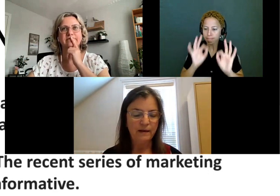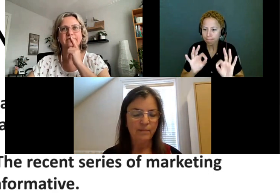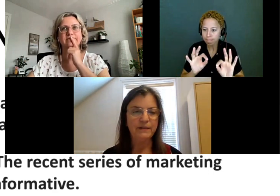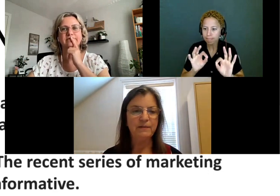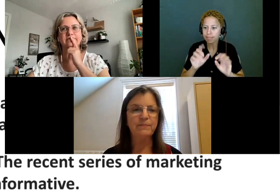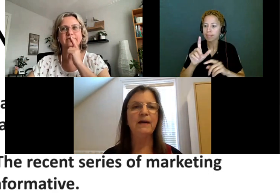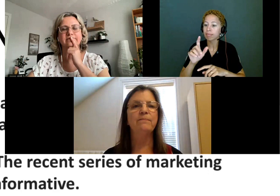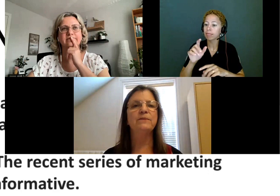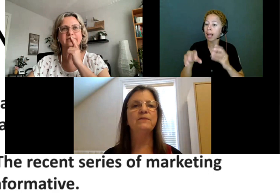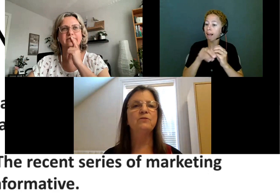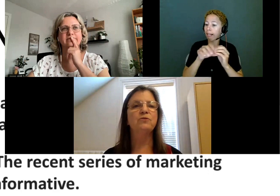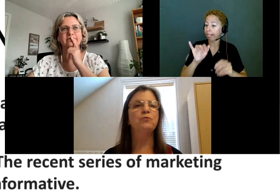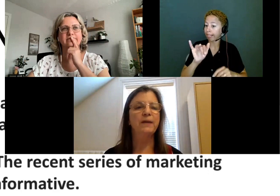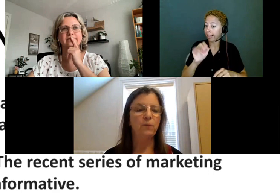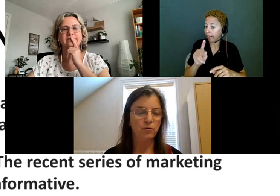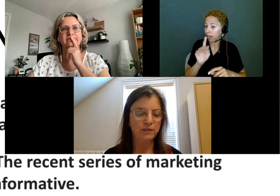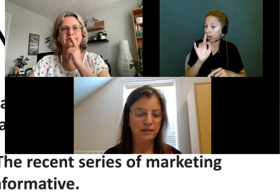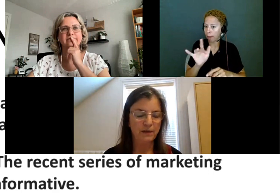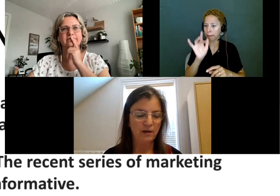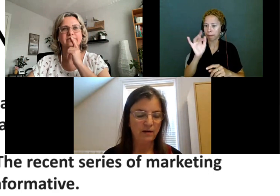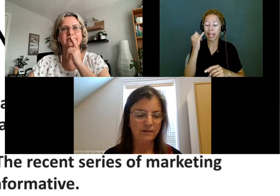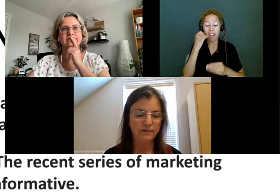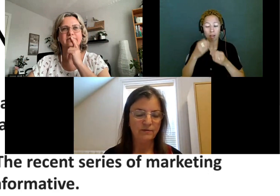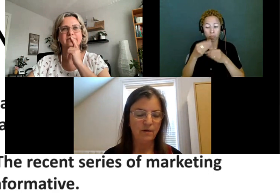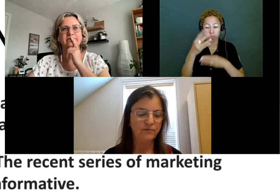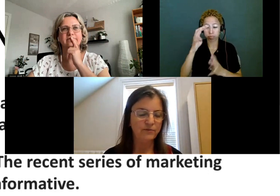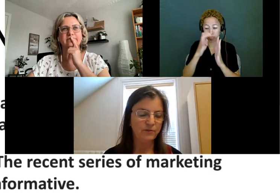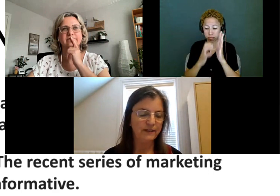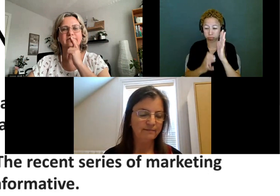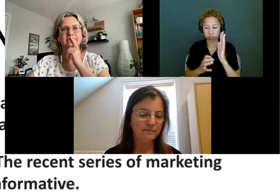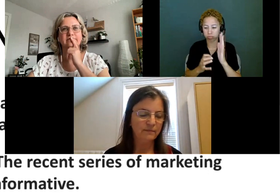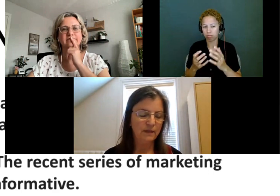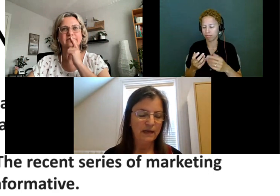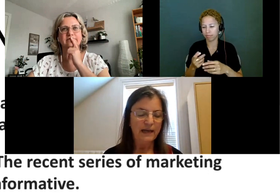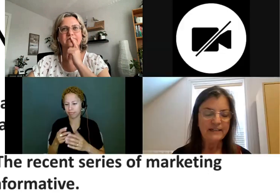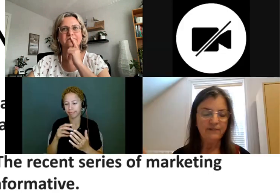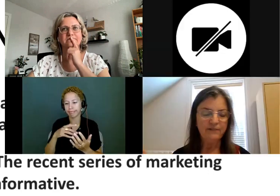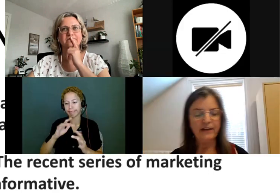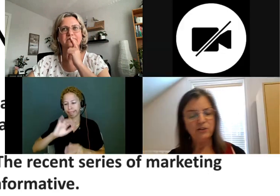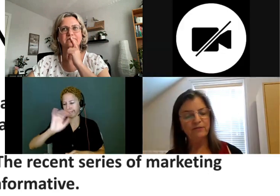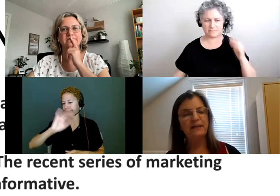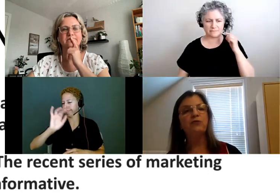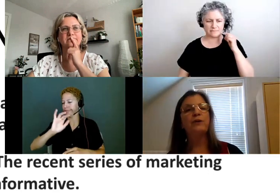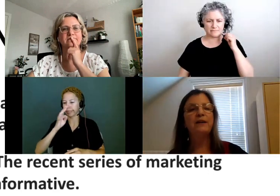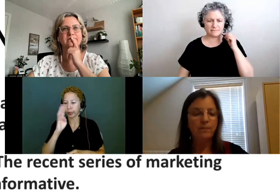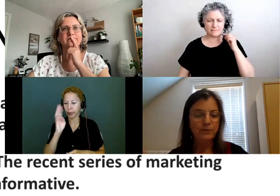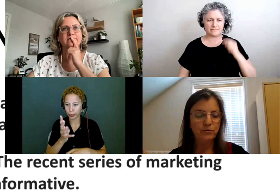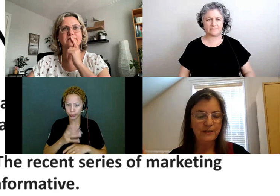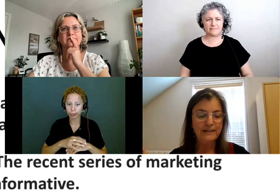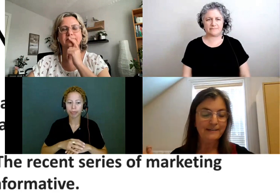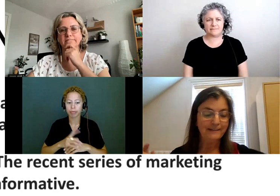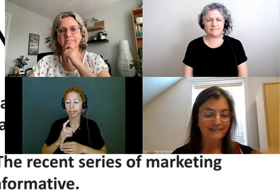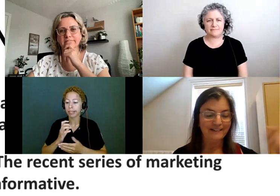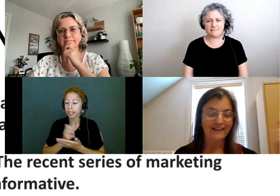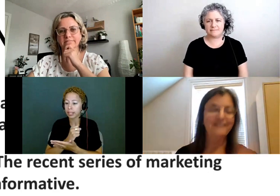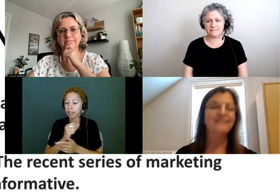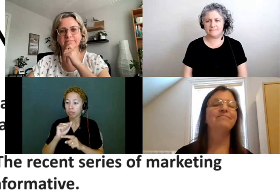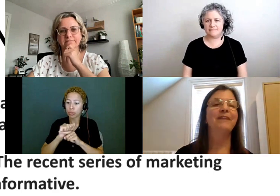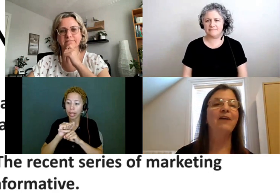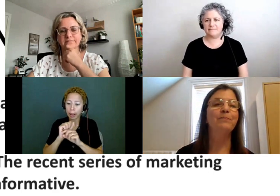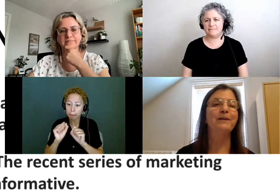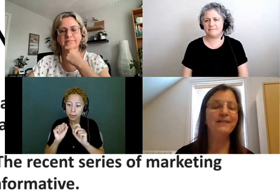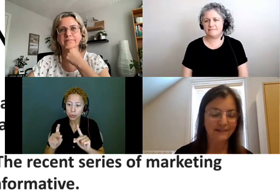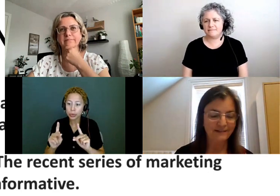detail, but sometimes too many words can be off-turning. Take advantage of any training opportunities